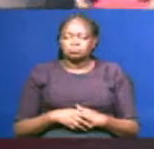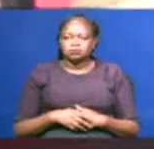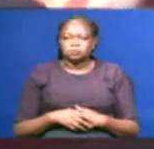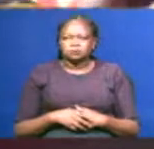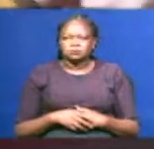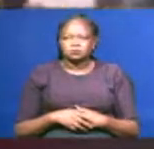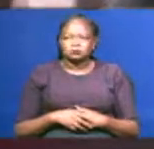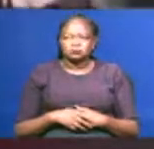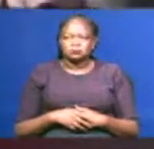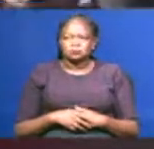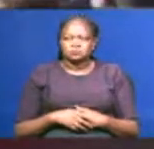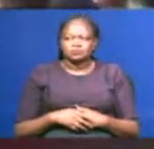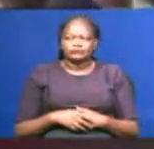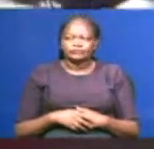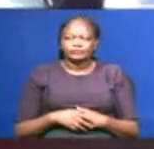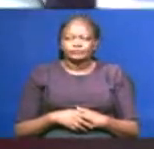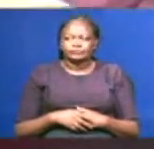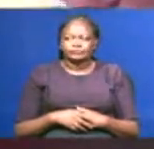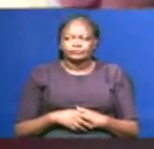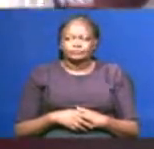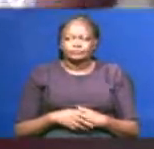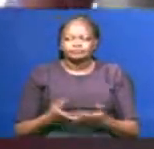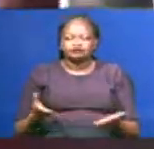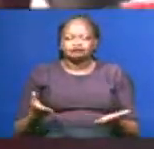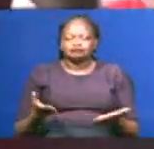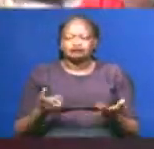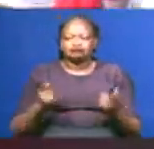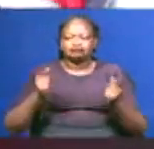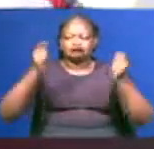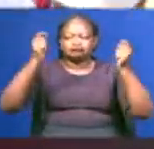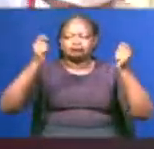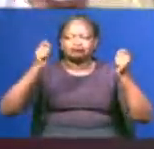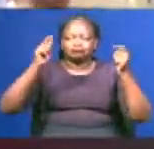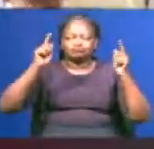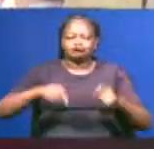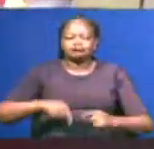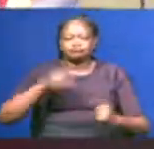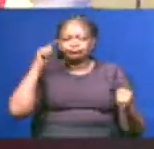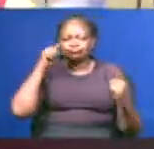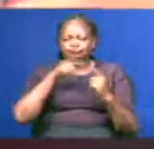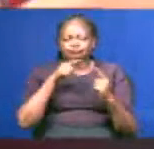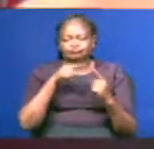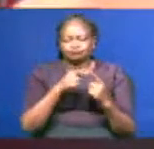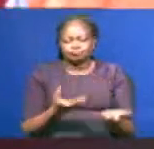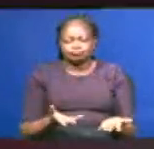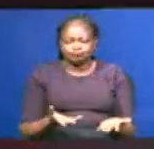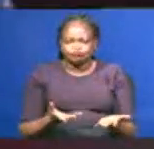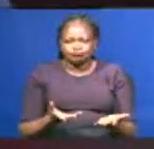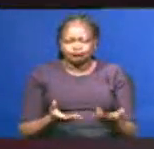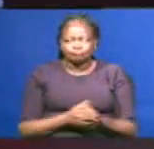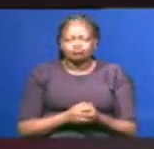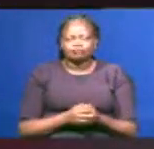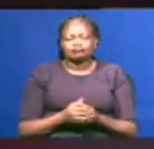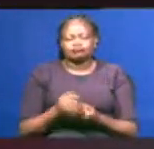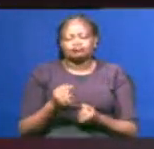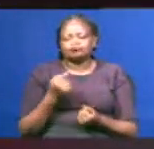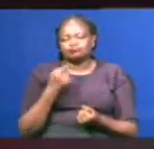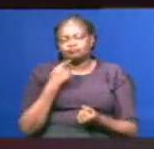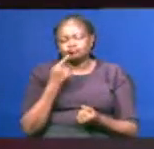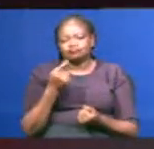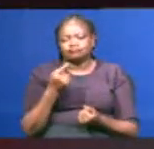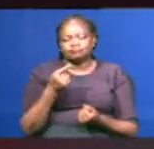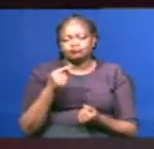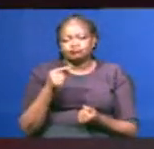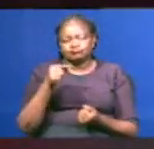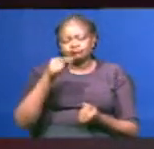Plus, meters in the streets. Azimio piles pressure on government in its